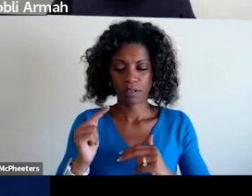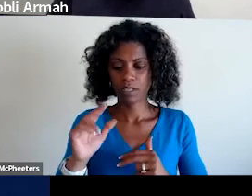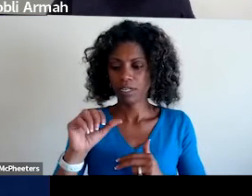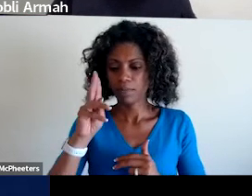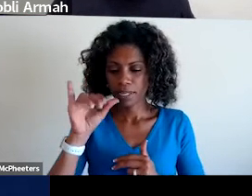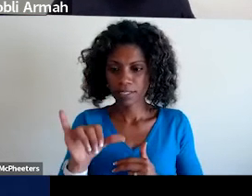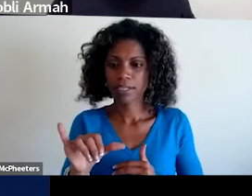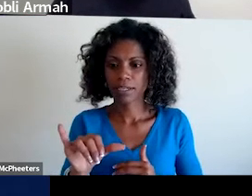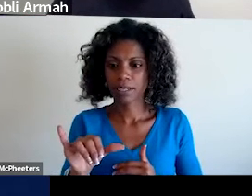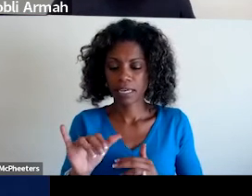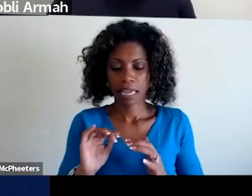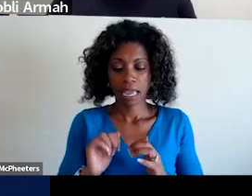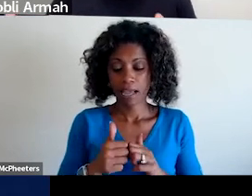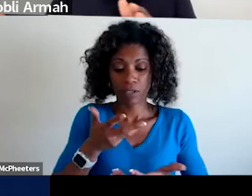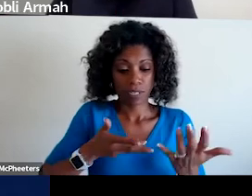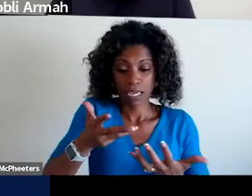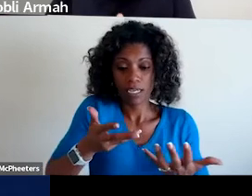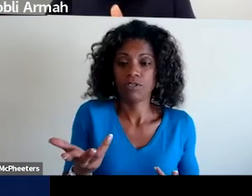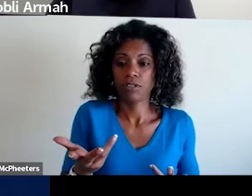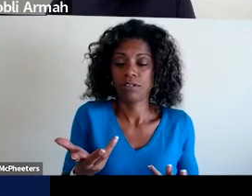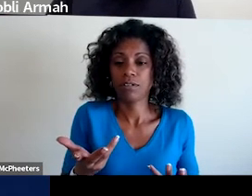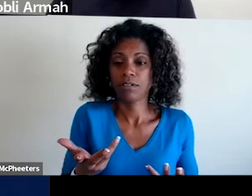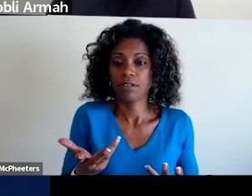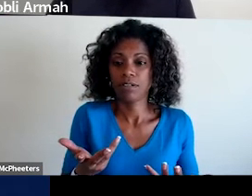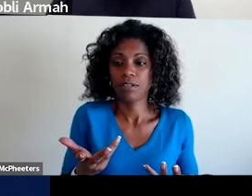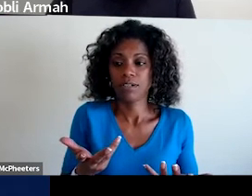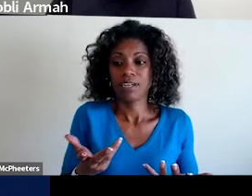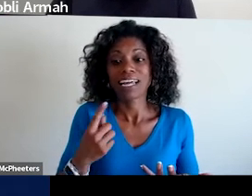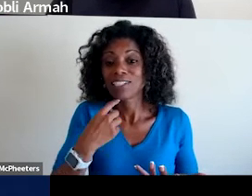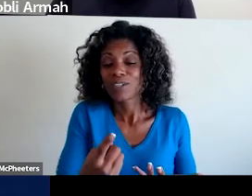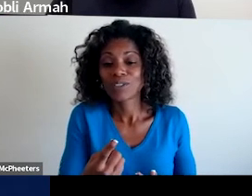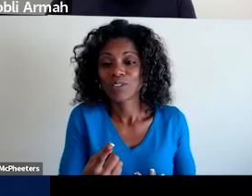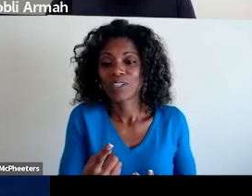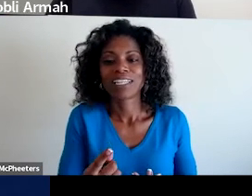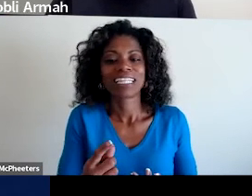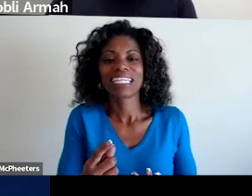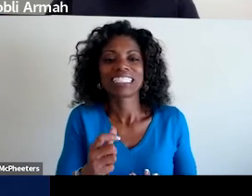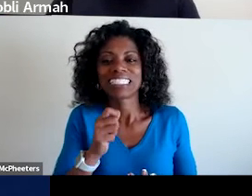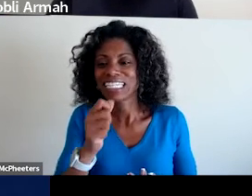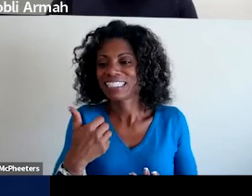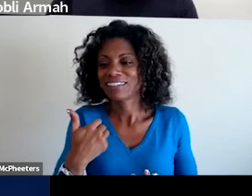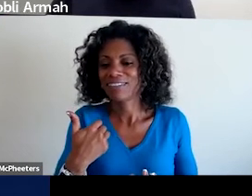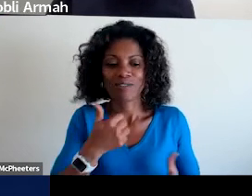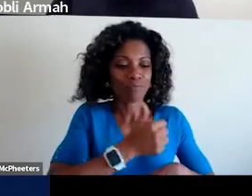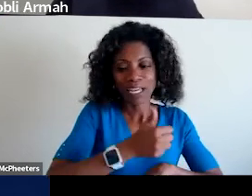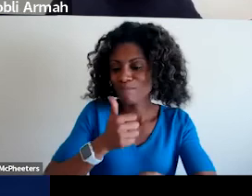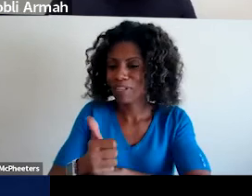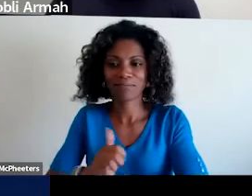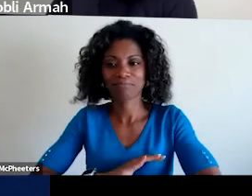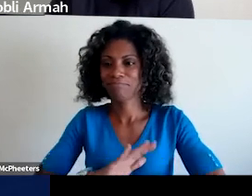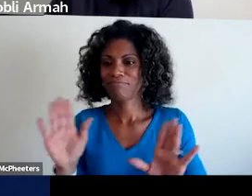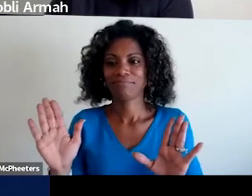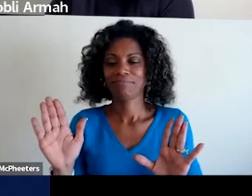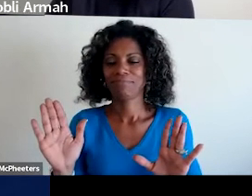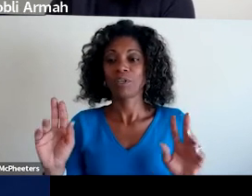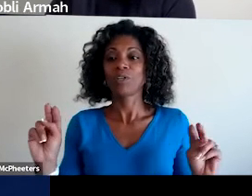engage. We just don't have to engage. And I told you it's false. Like there's no one party that can own this work over another one.